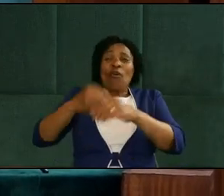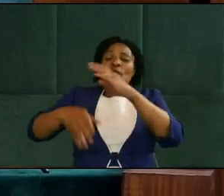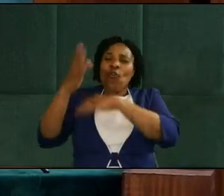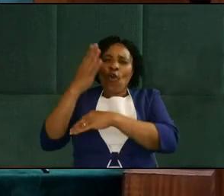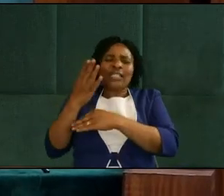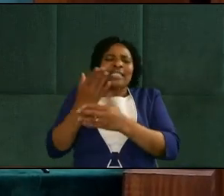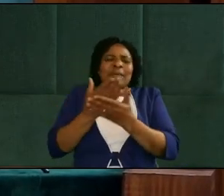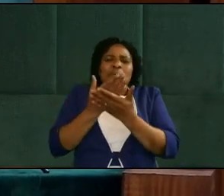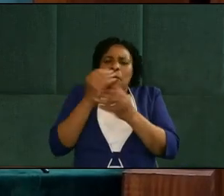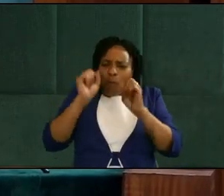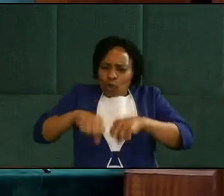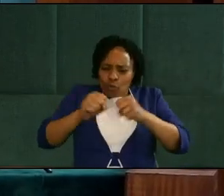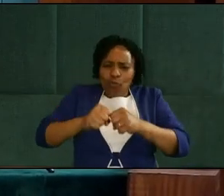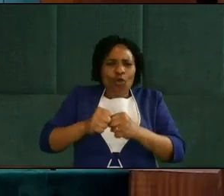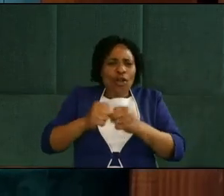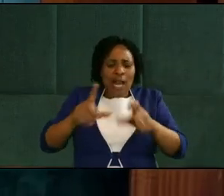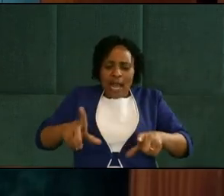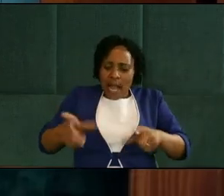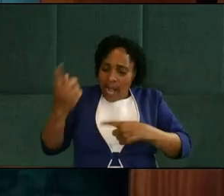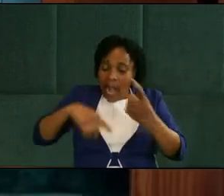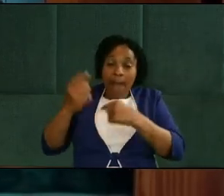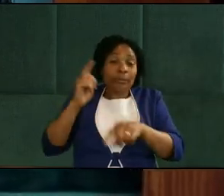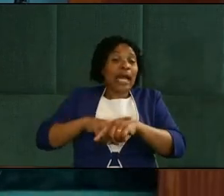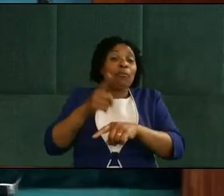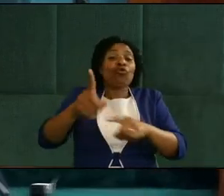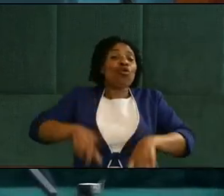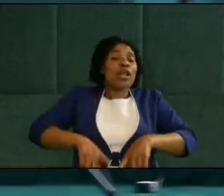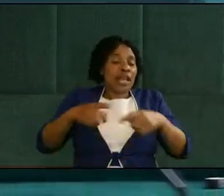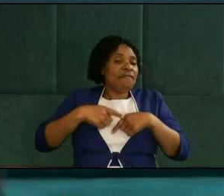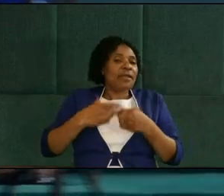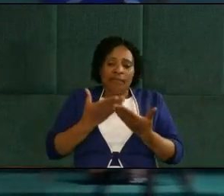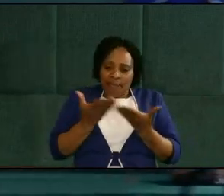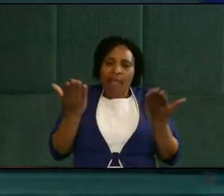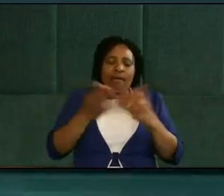strike while you are still alive.